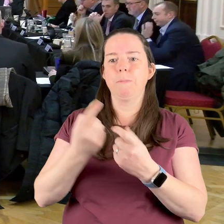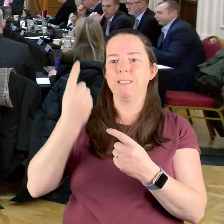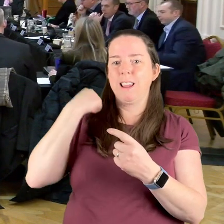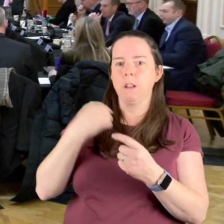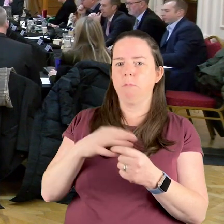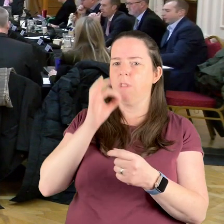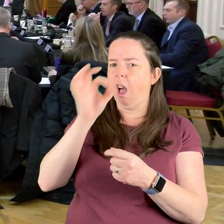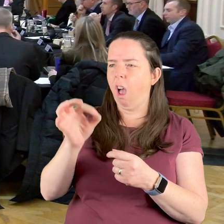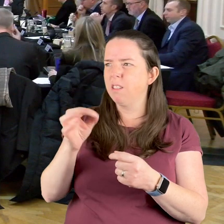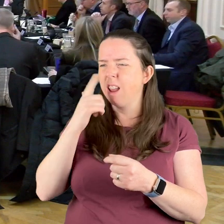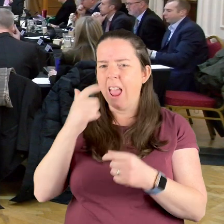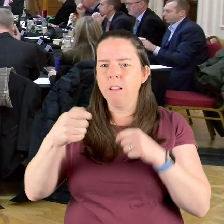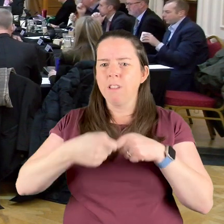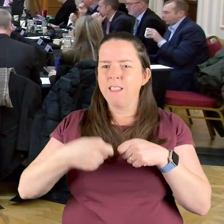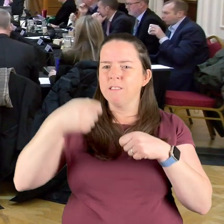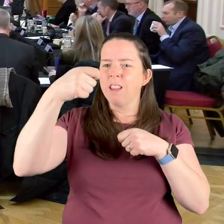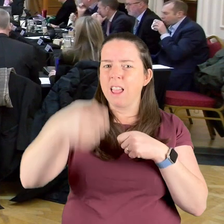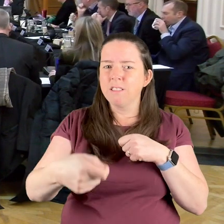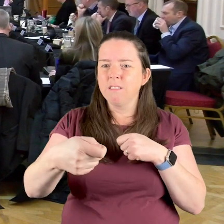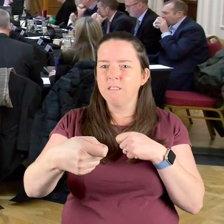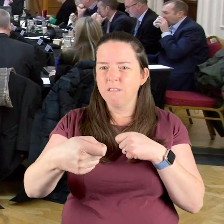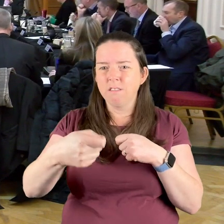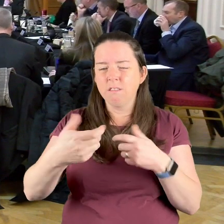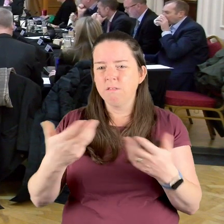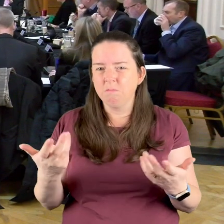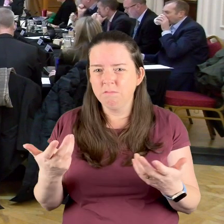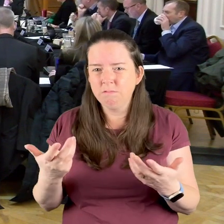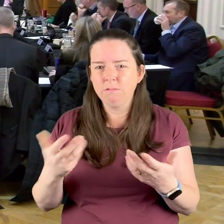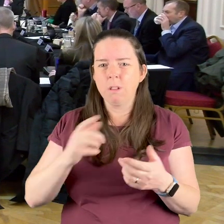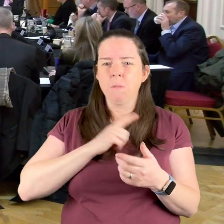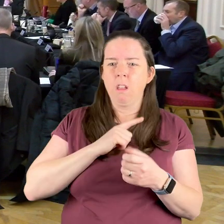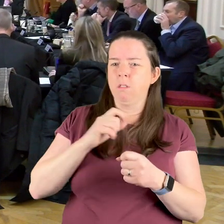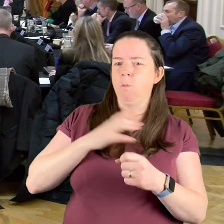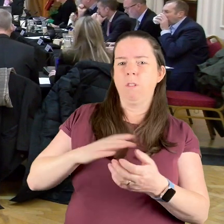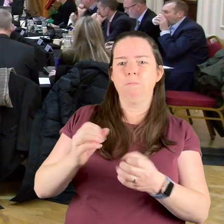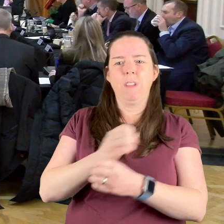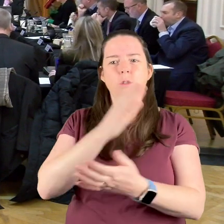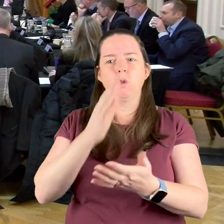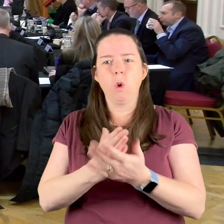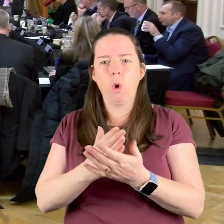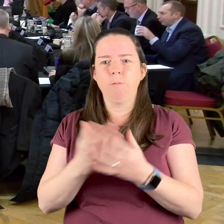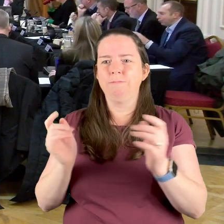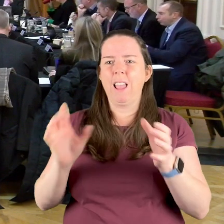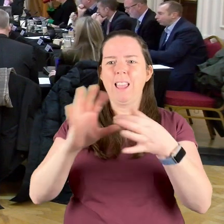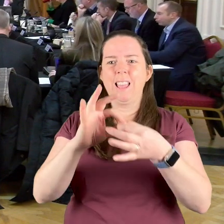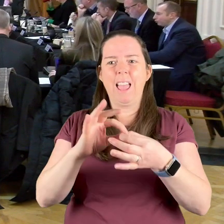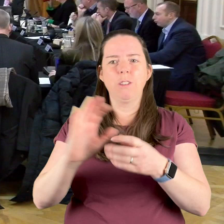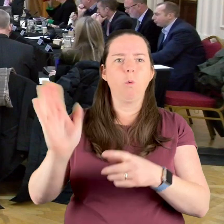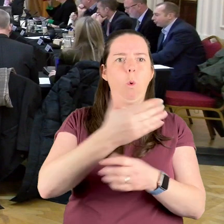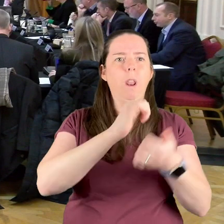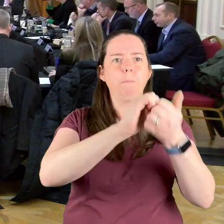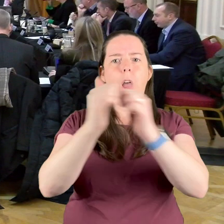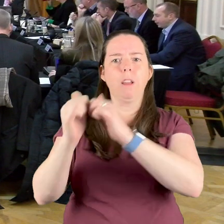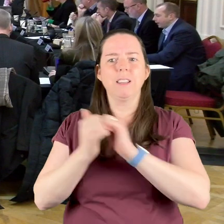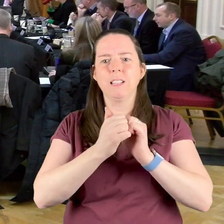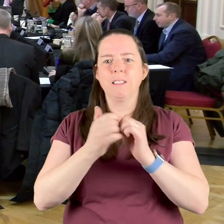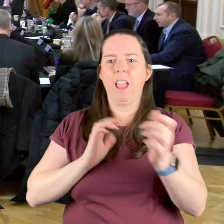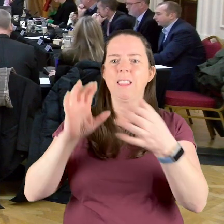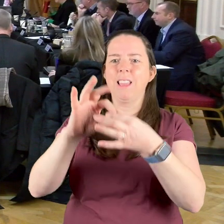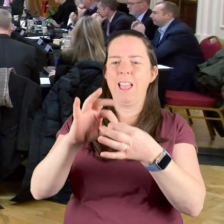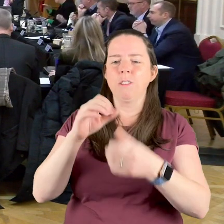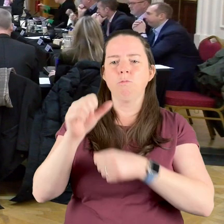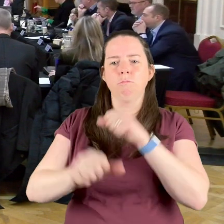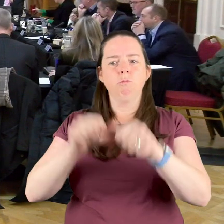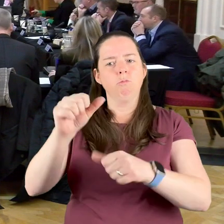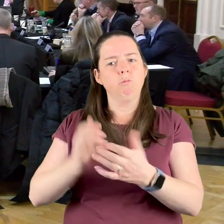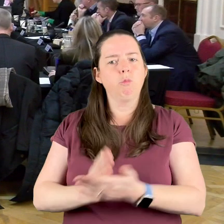yesterday where I asked, could we get any further extensions on some of this, because we want to make sure we engage with all of our partners on